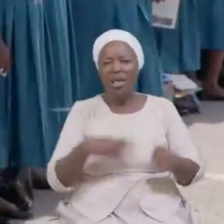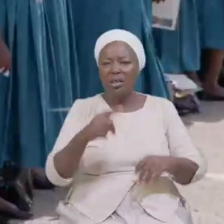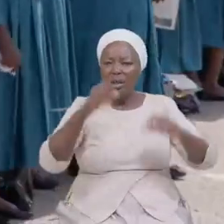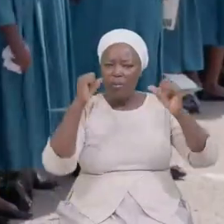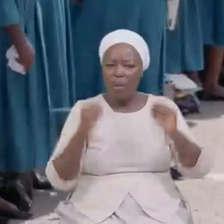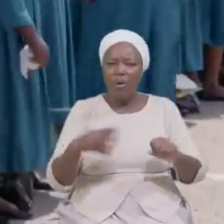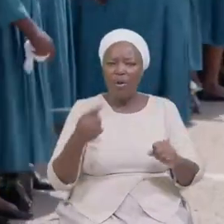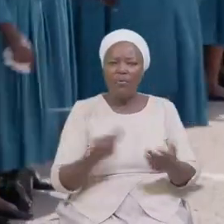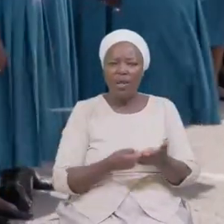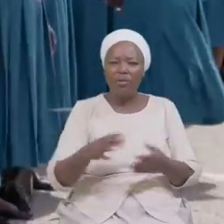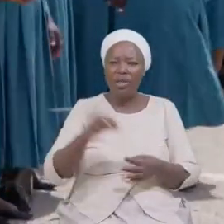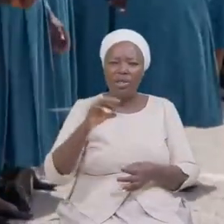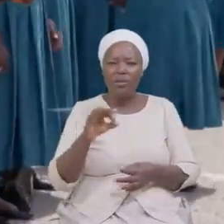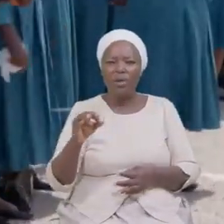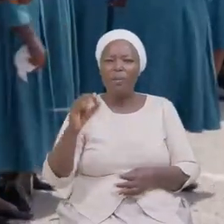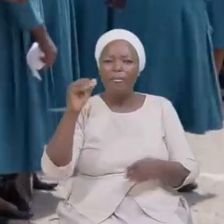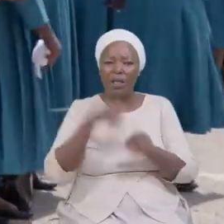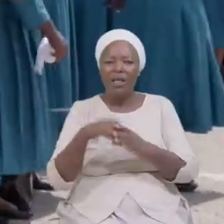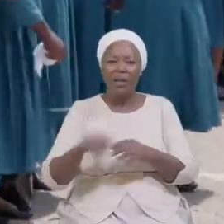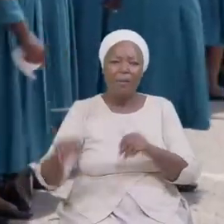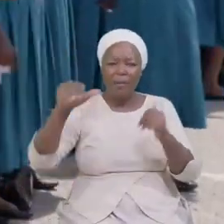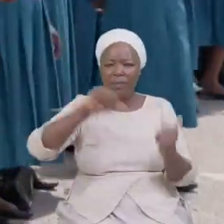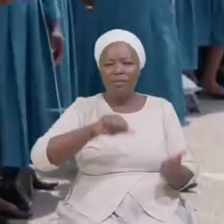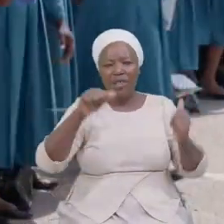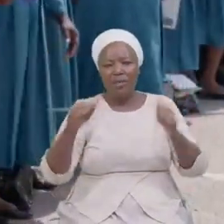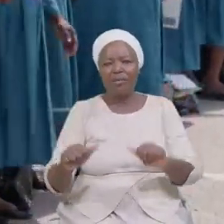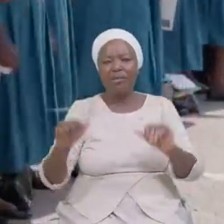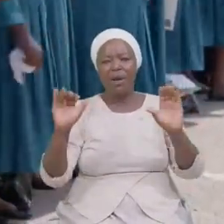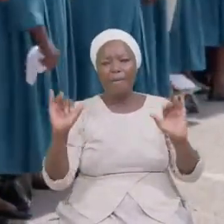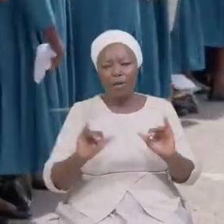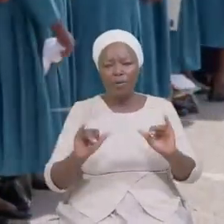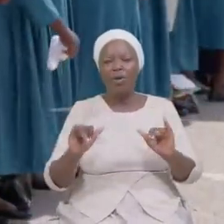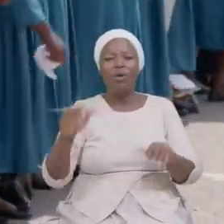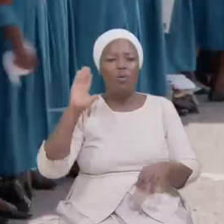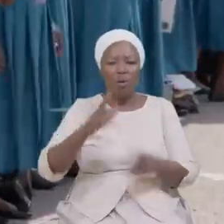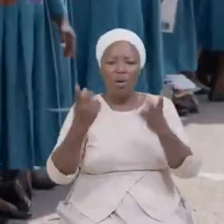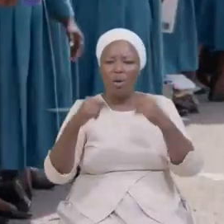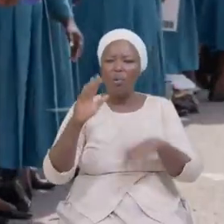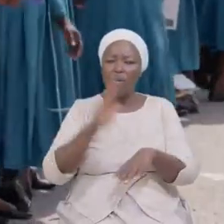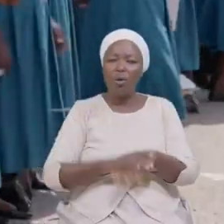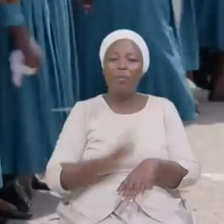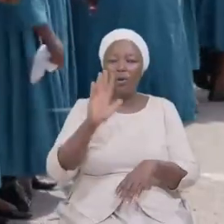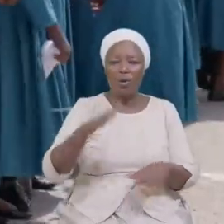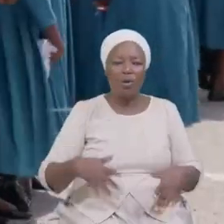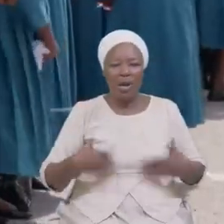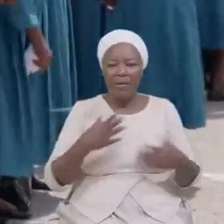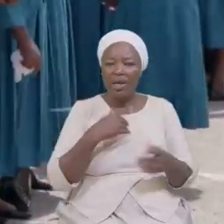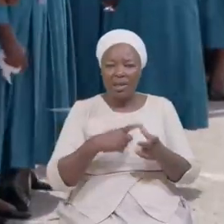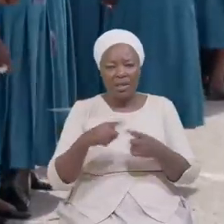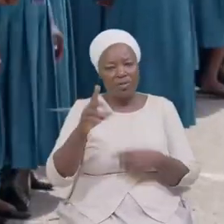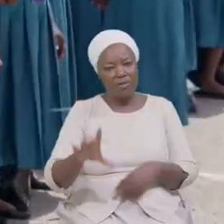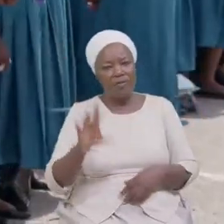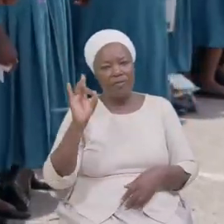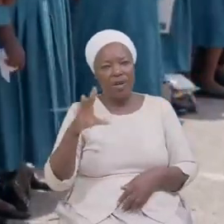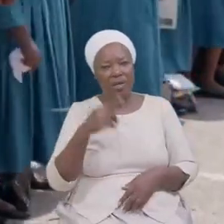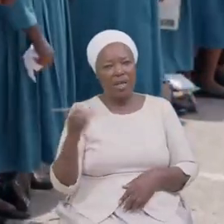Holy Ghost in the baptismal measure will come upon your life. And then you'll find the